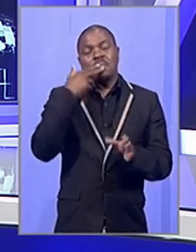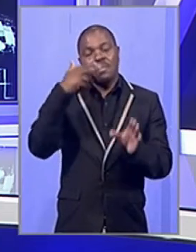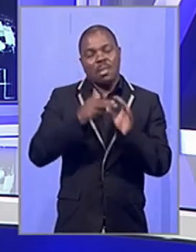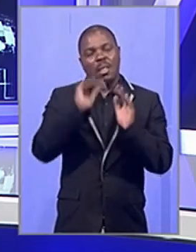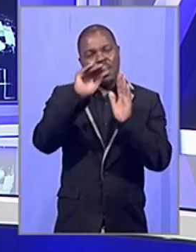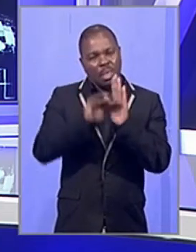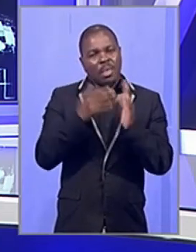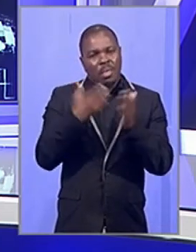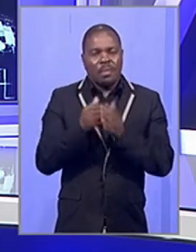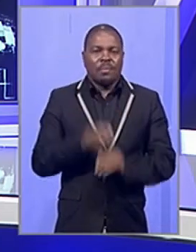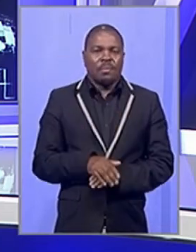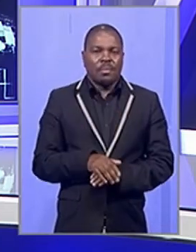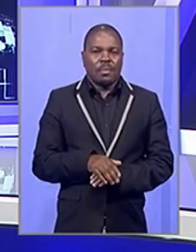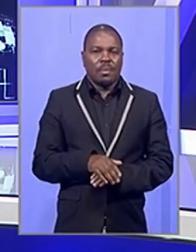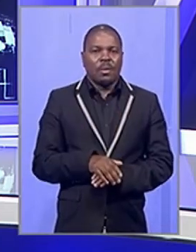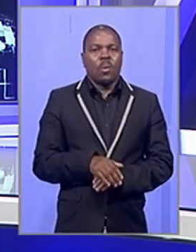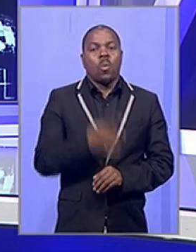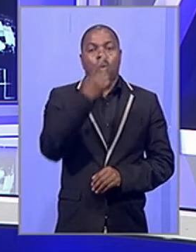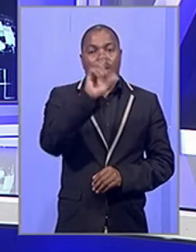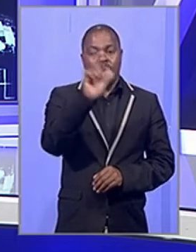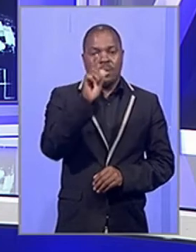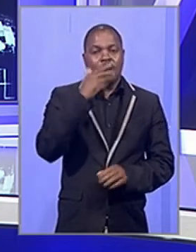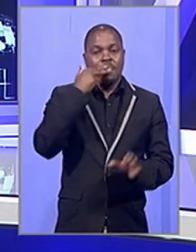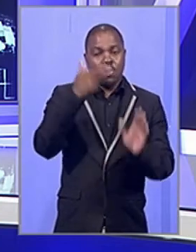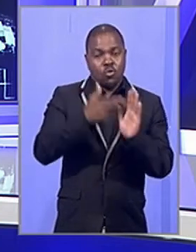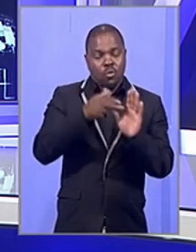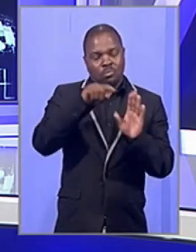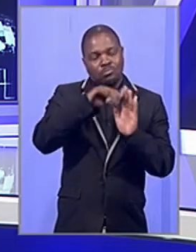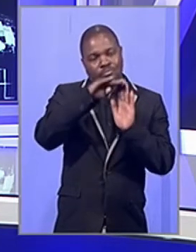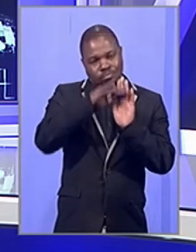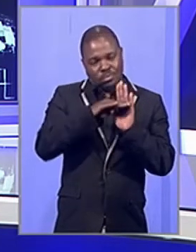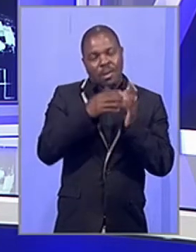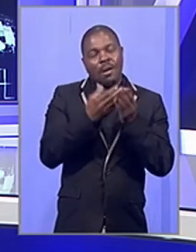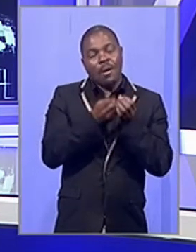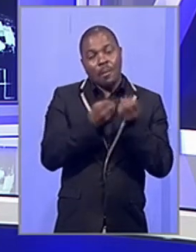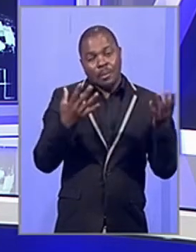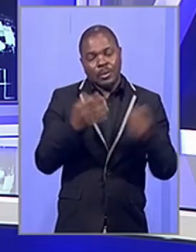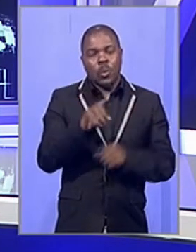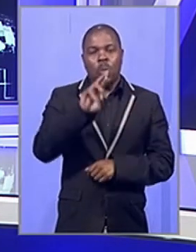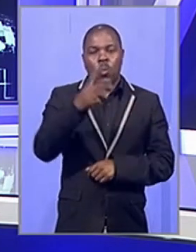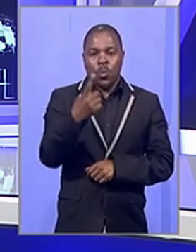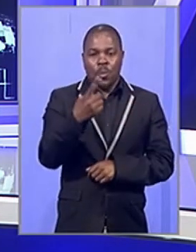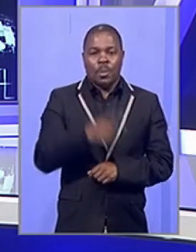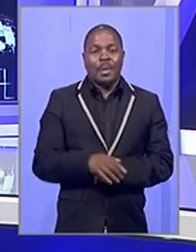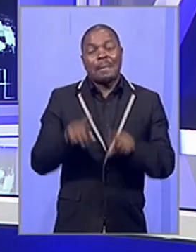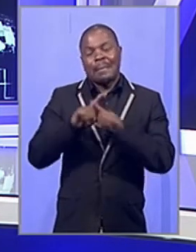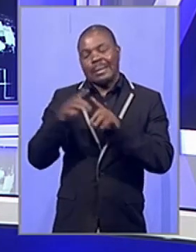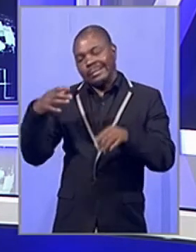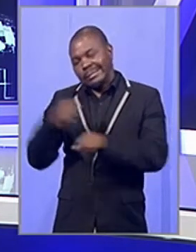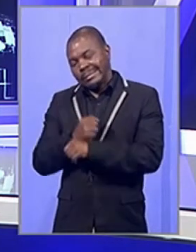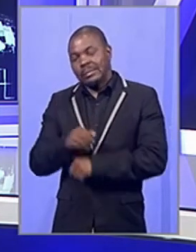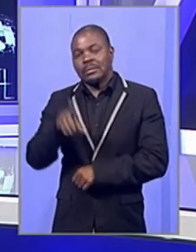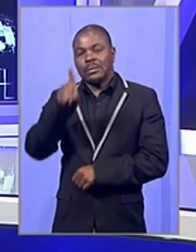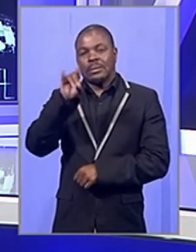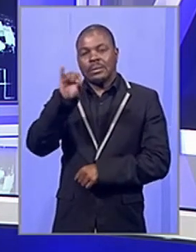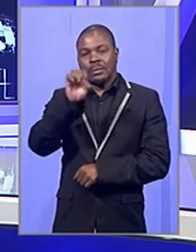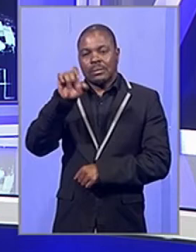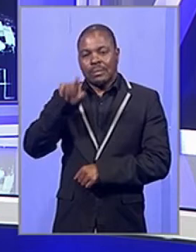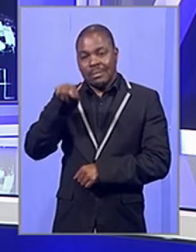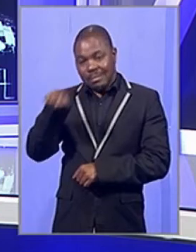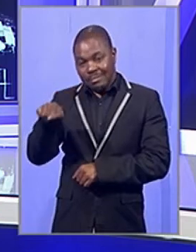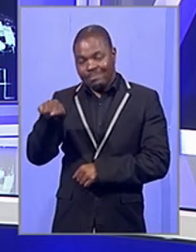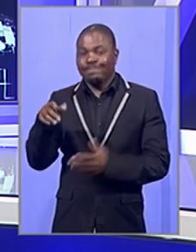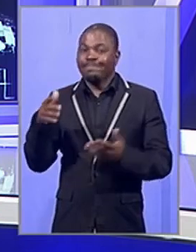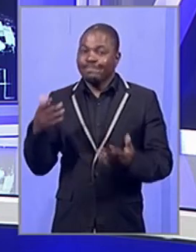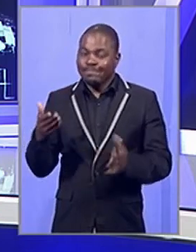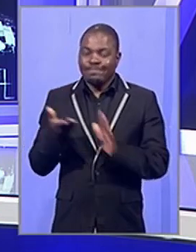Go lebeletšwe gore theko ya litara ya petrole e ya go theoga ka ranta. Ka bomadimabe ya diesele yona go lebeletšwe